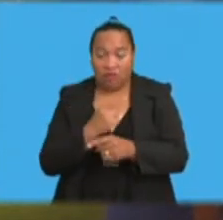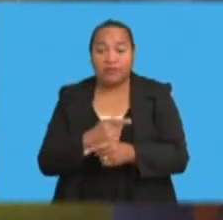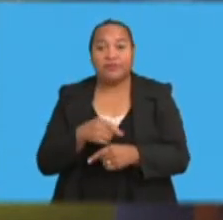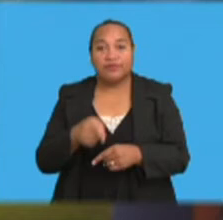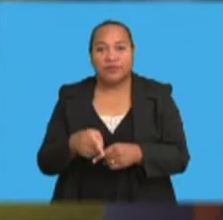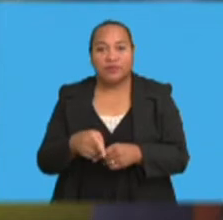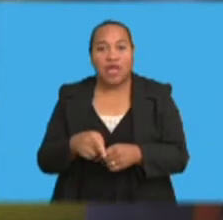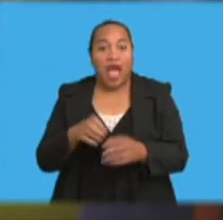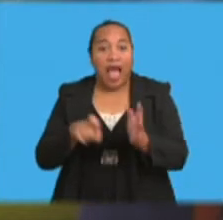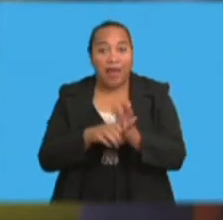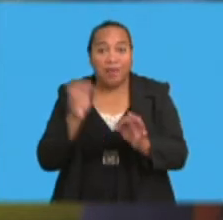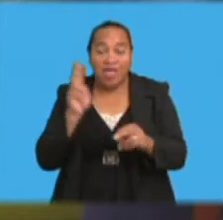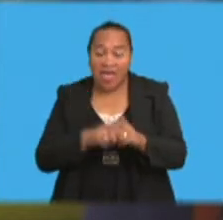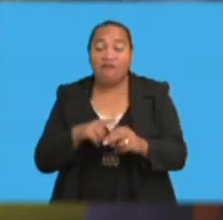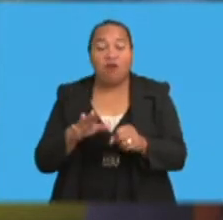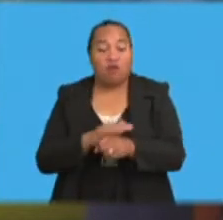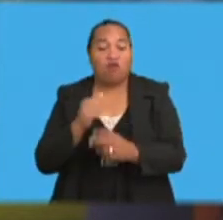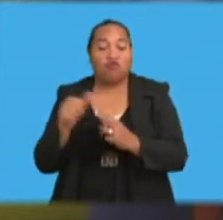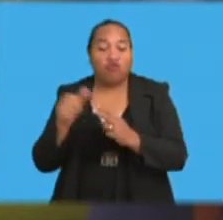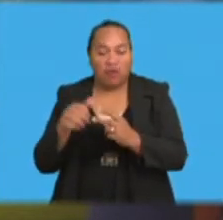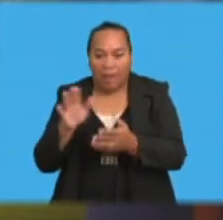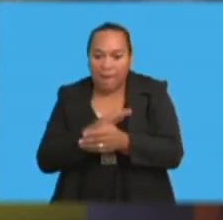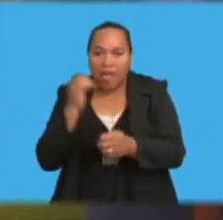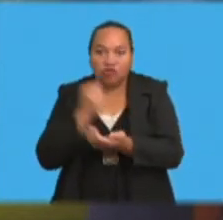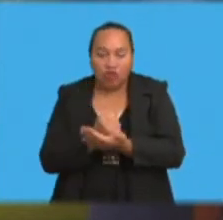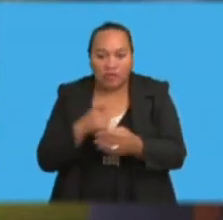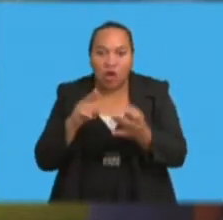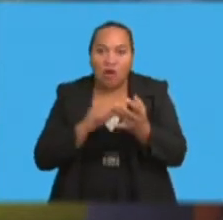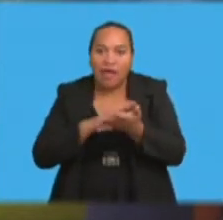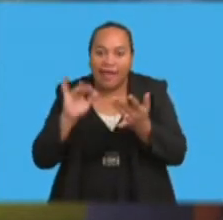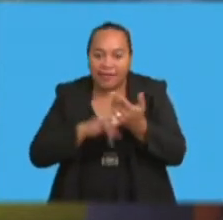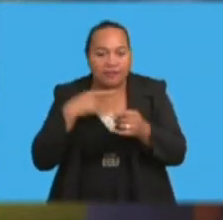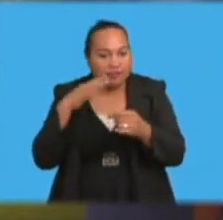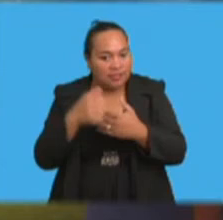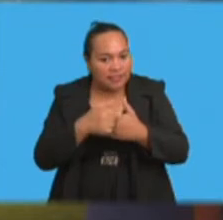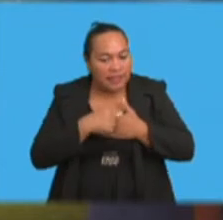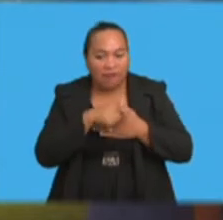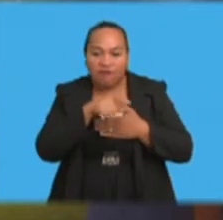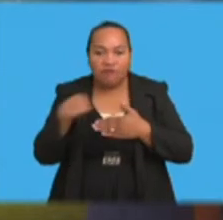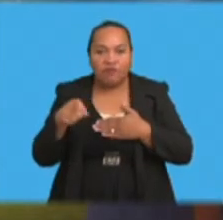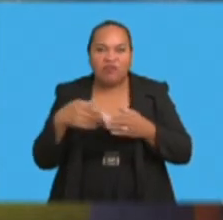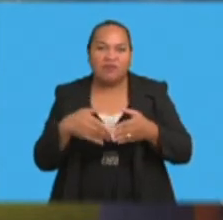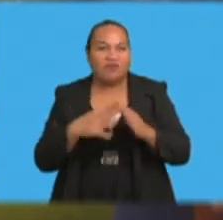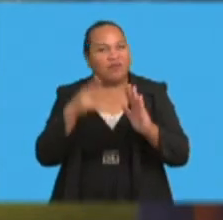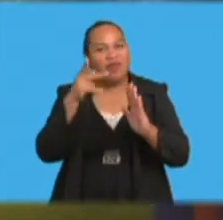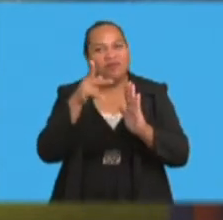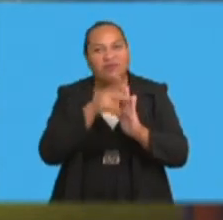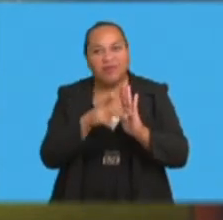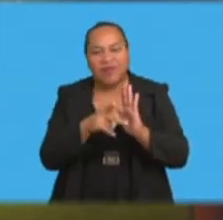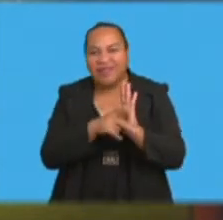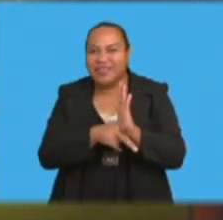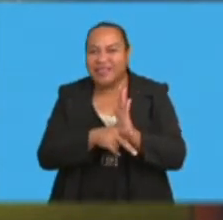also ensures a proactive approach to the safety of its operations through the establishment of its risk management framework. This